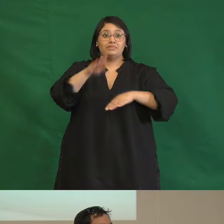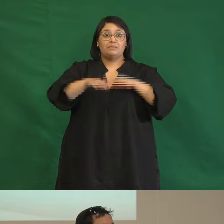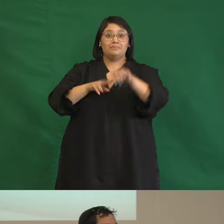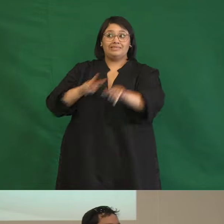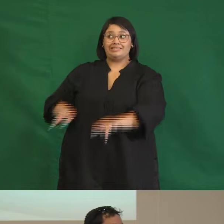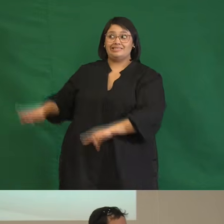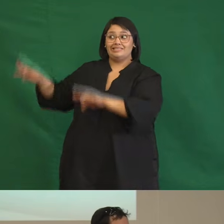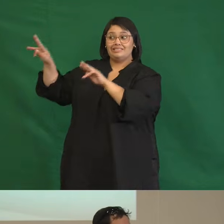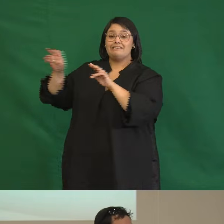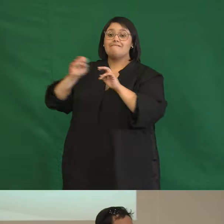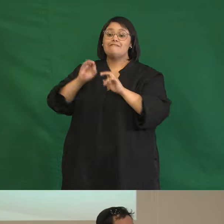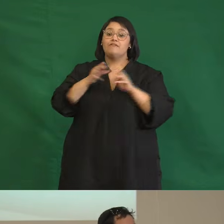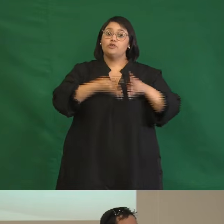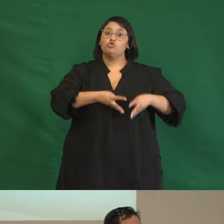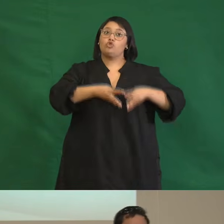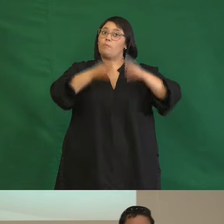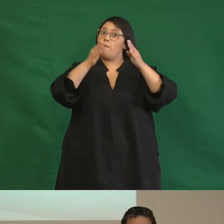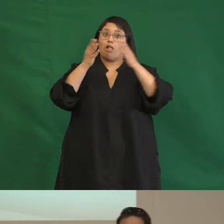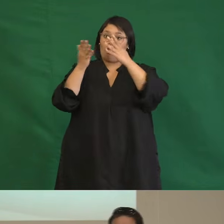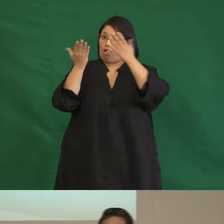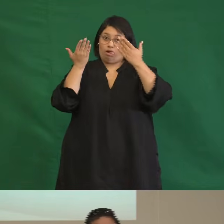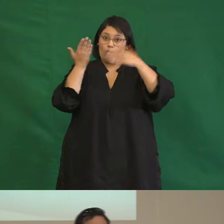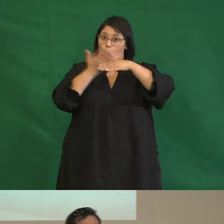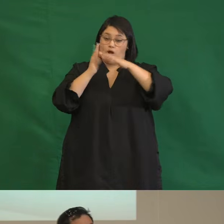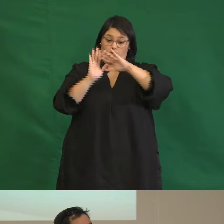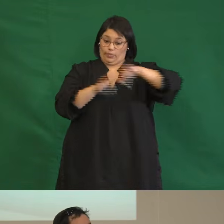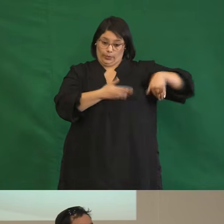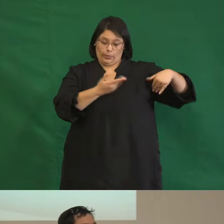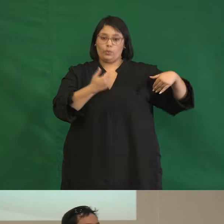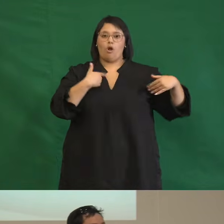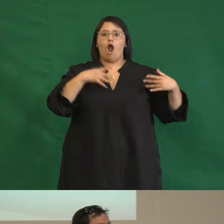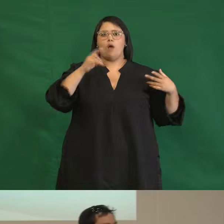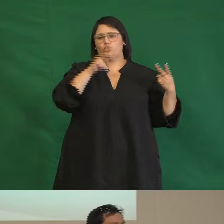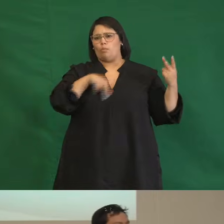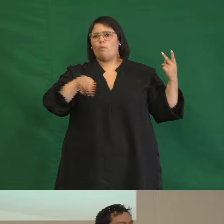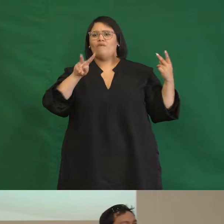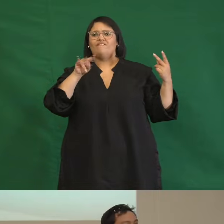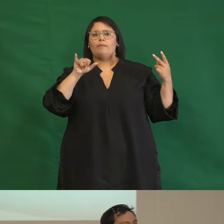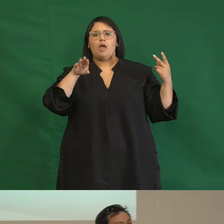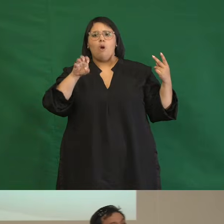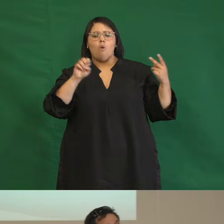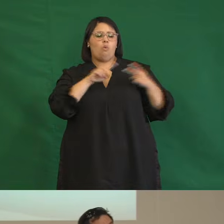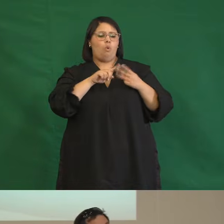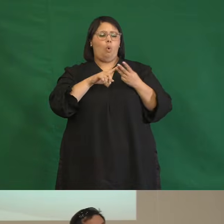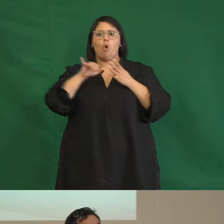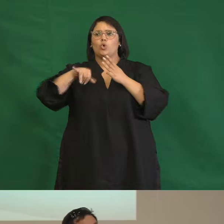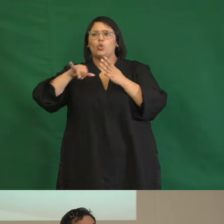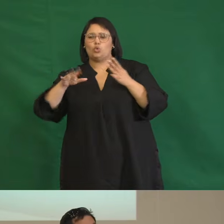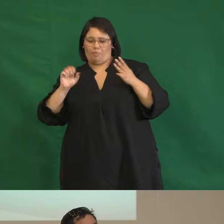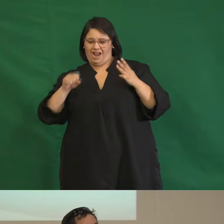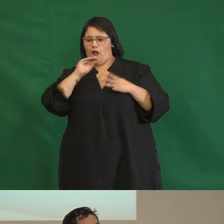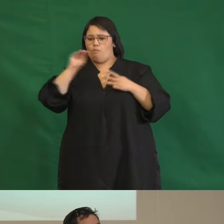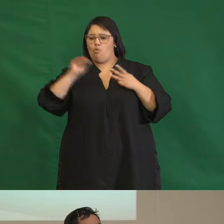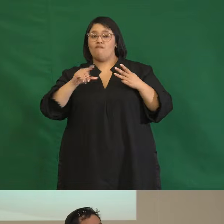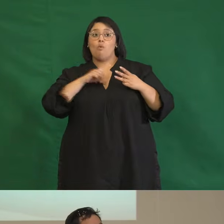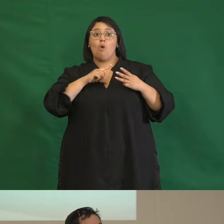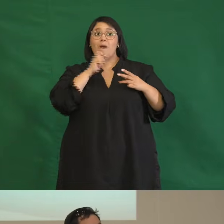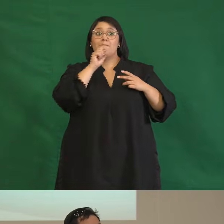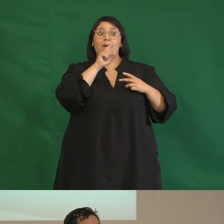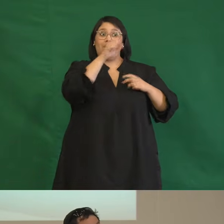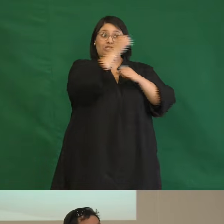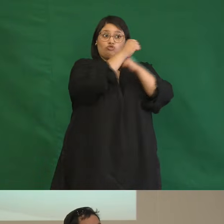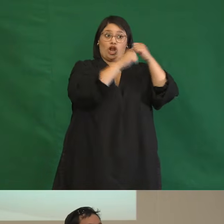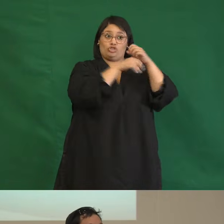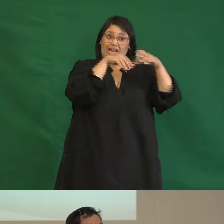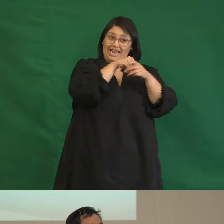if Streamable doesn't work anymore, one can easily move to Vimeo, we can move to YouTube, because we know the structure of the data